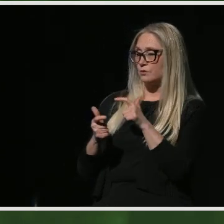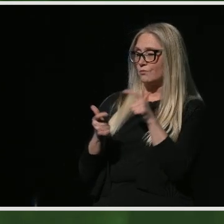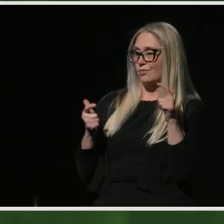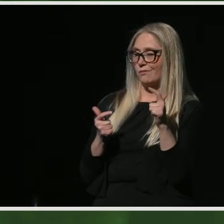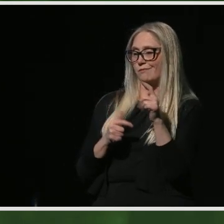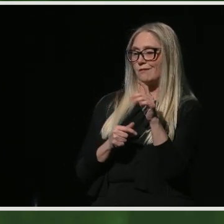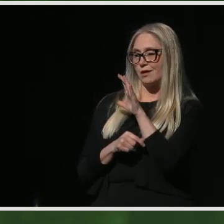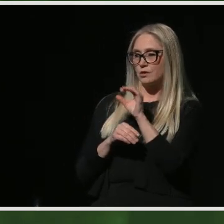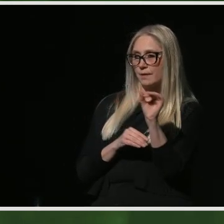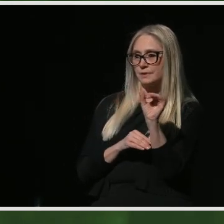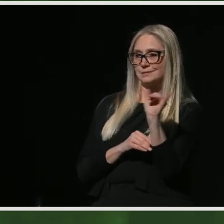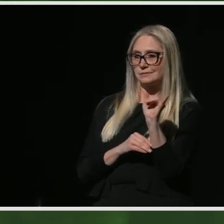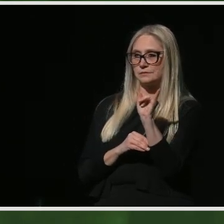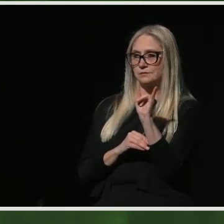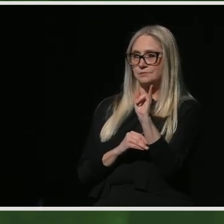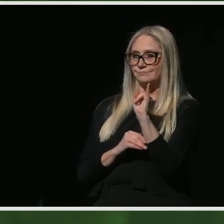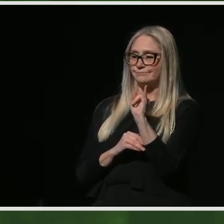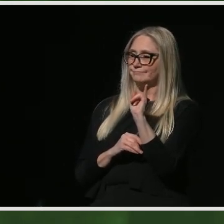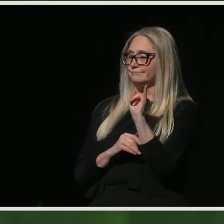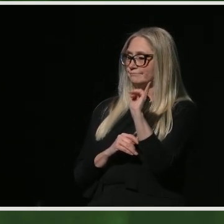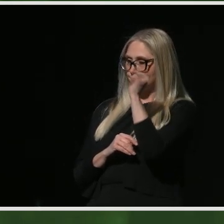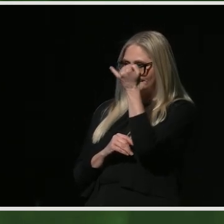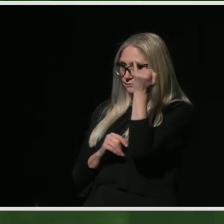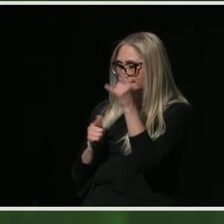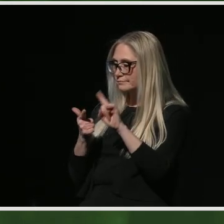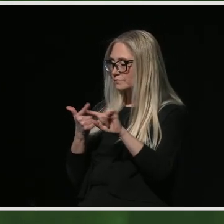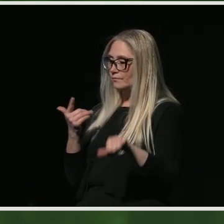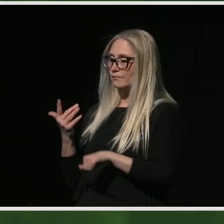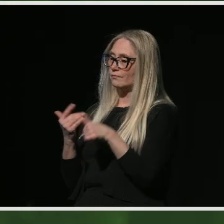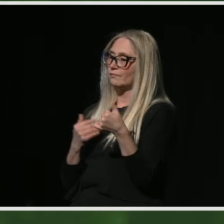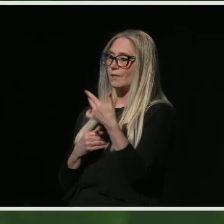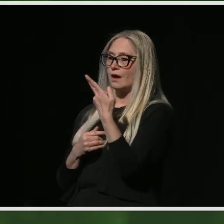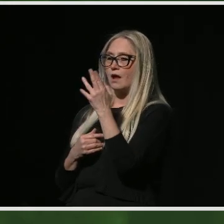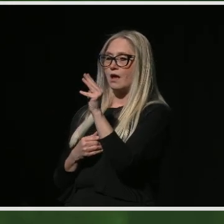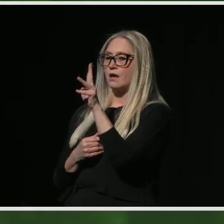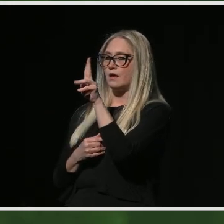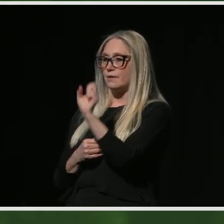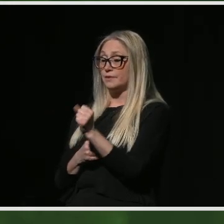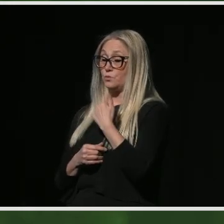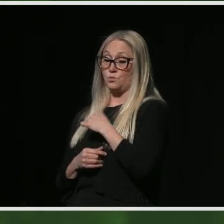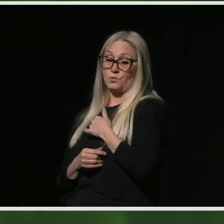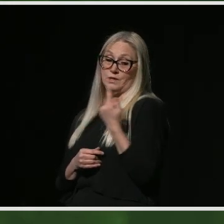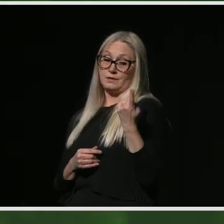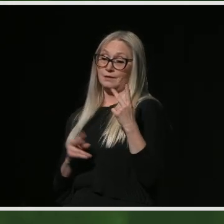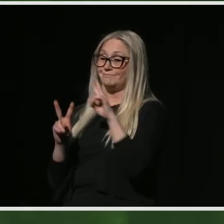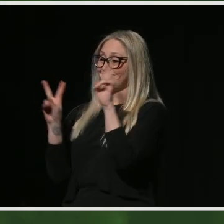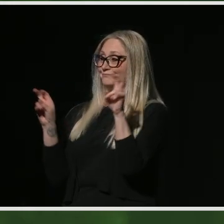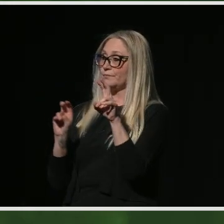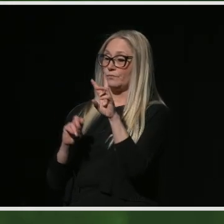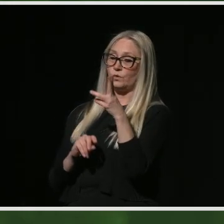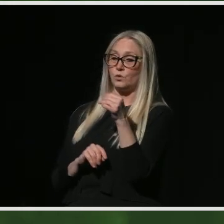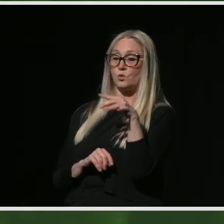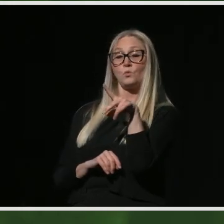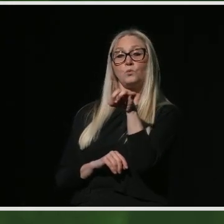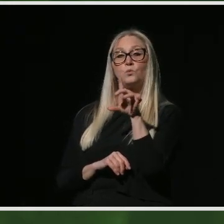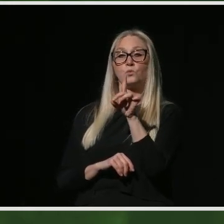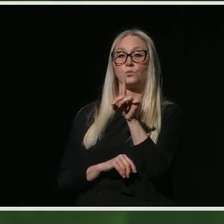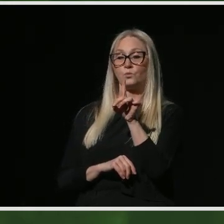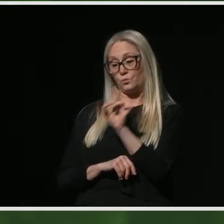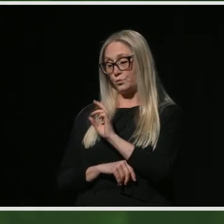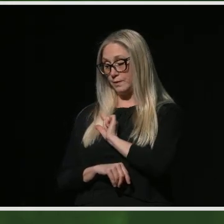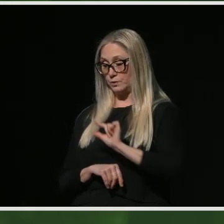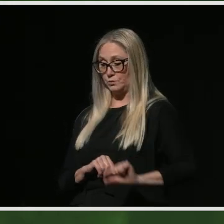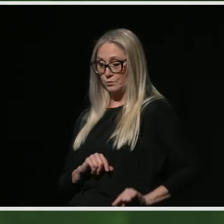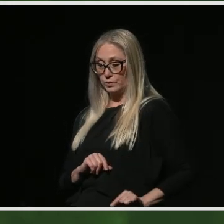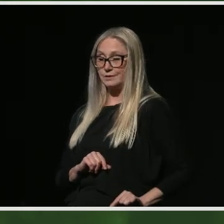PepsiCo, Danone, and Sabra Hummus, we, the Whipped Queens, joined by a few of our very brilliant friends